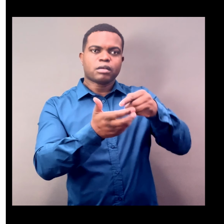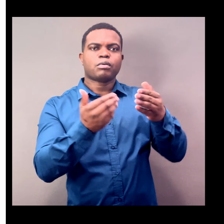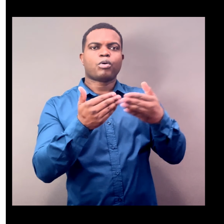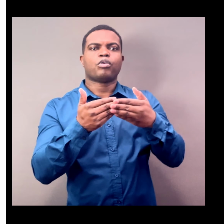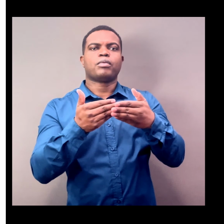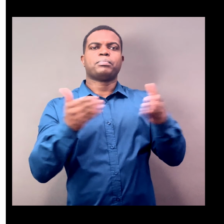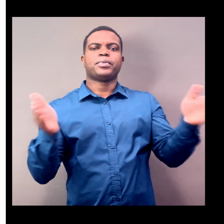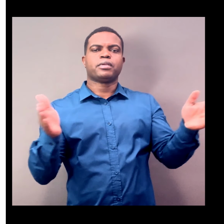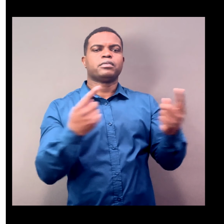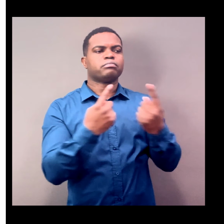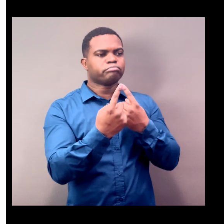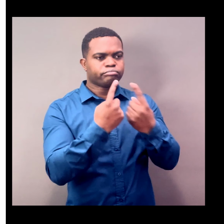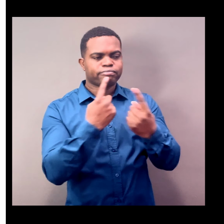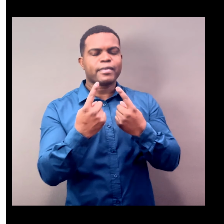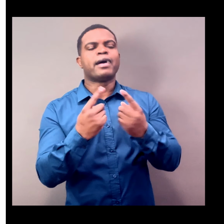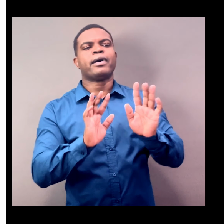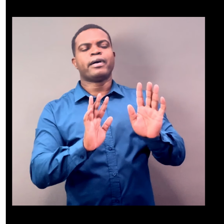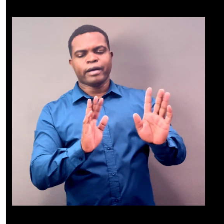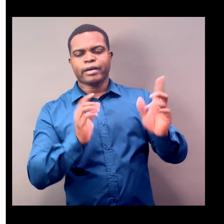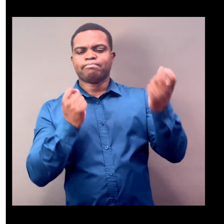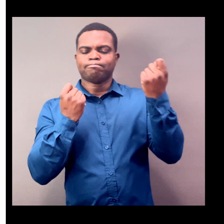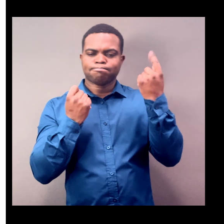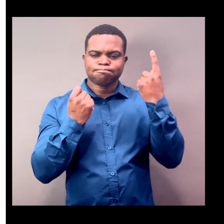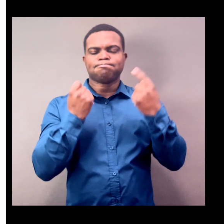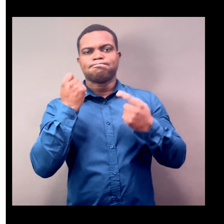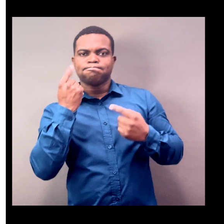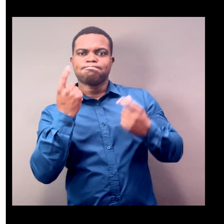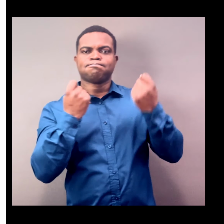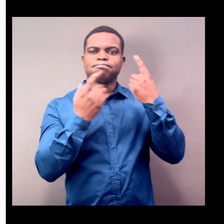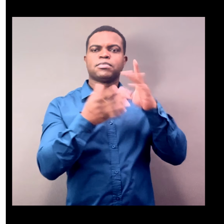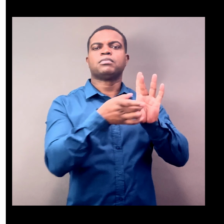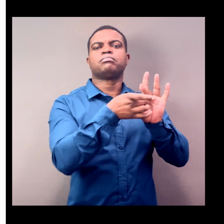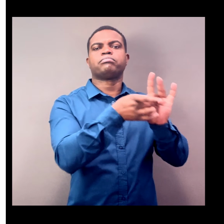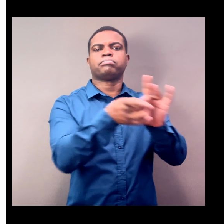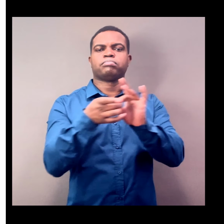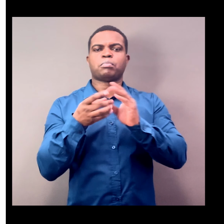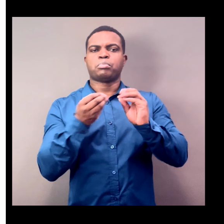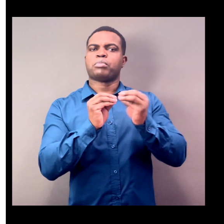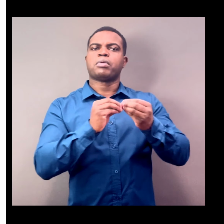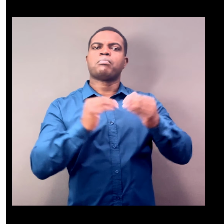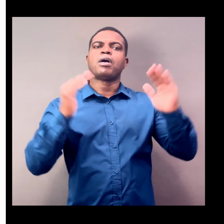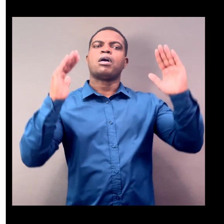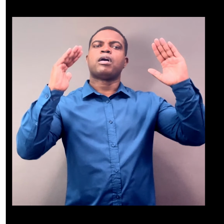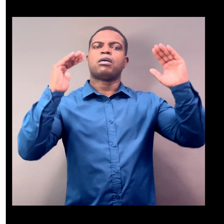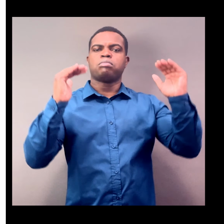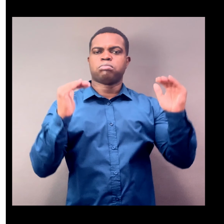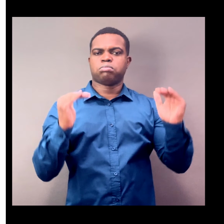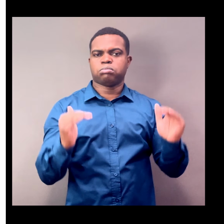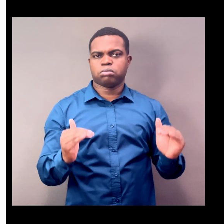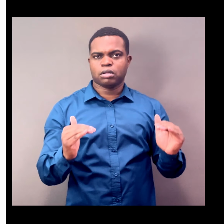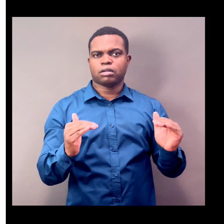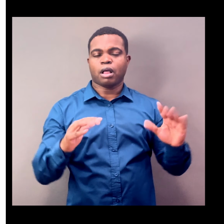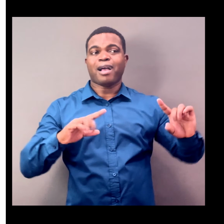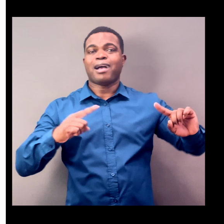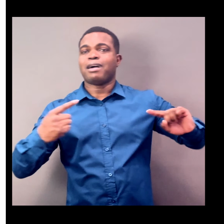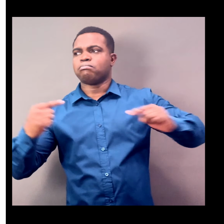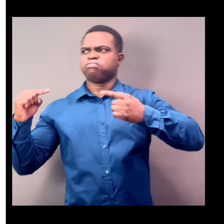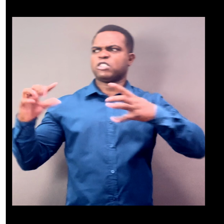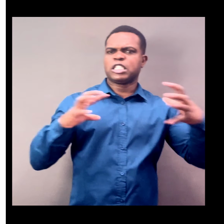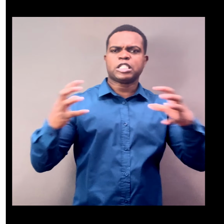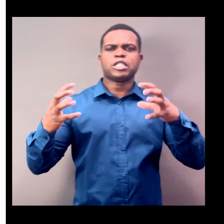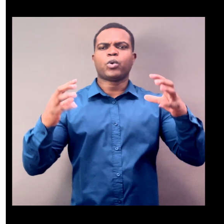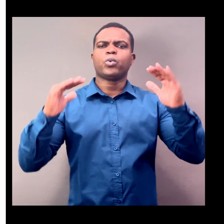open dialogue and mutual understanding. It helps to prevent conflicts by addressing concerns before